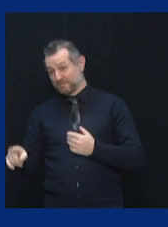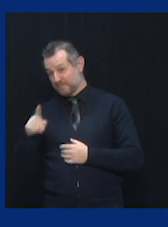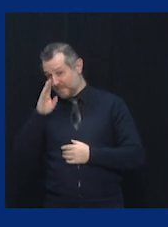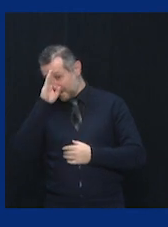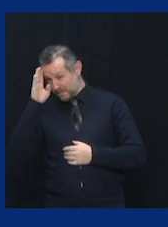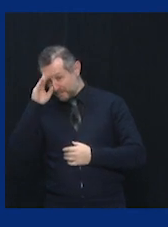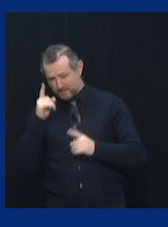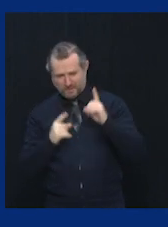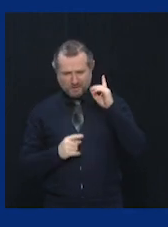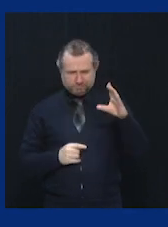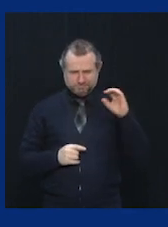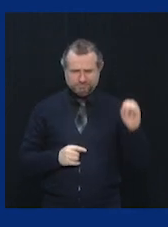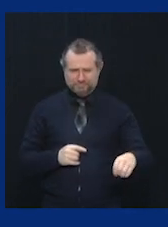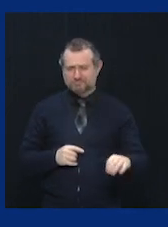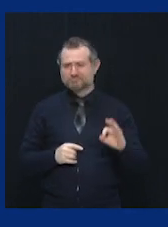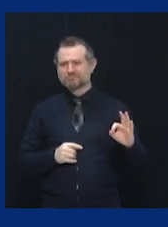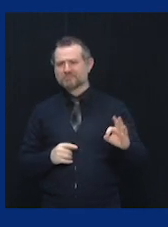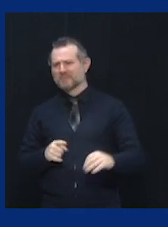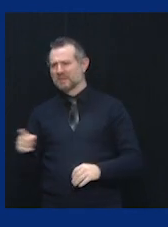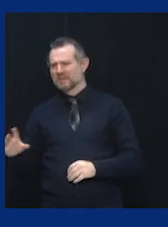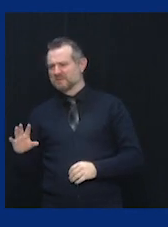have half that amount?